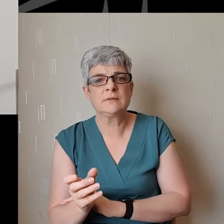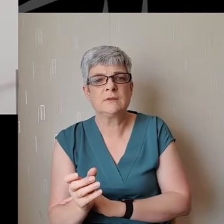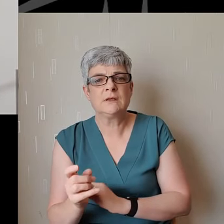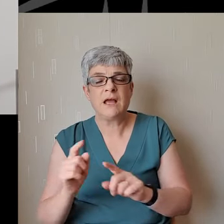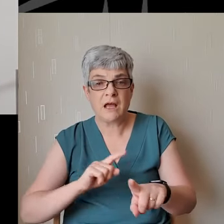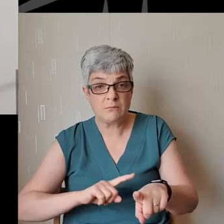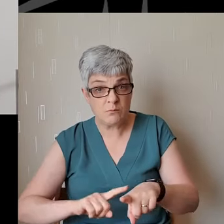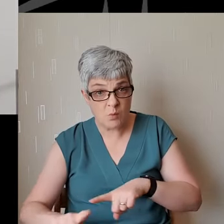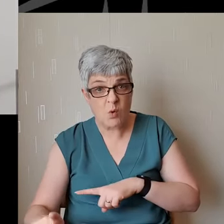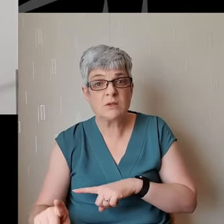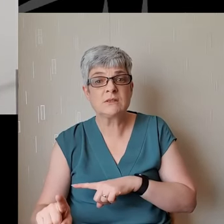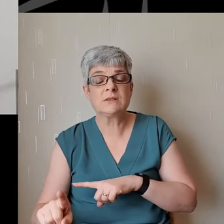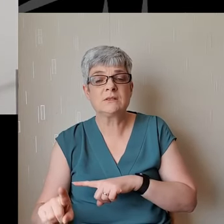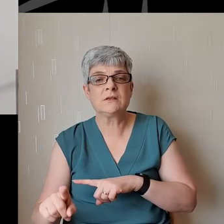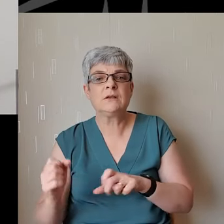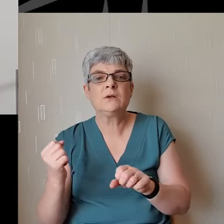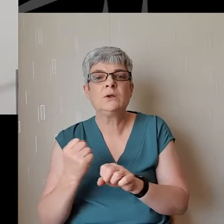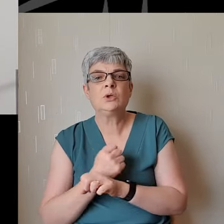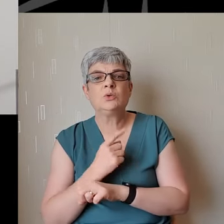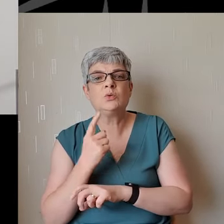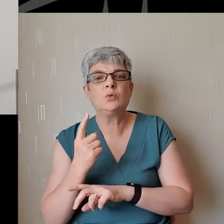Most of all, Lord, might we do